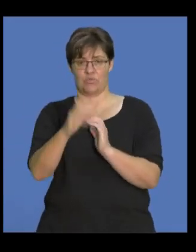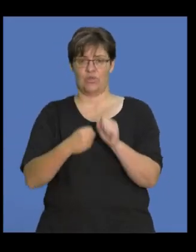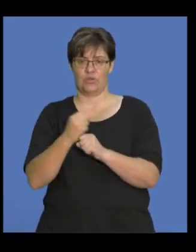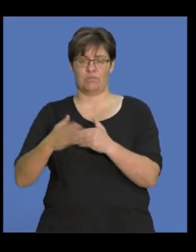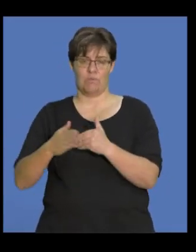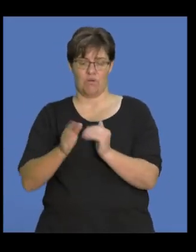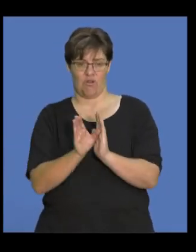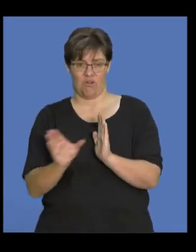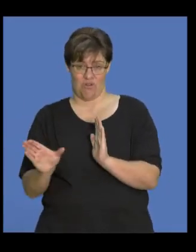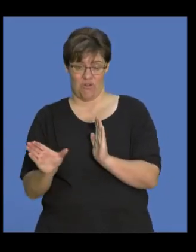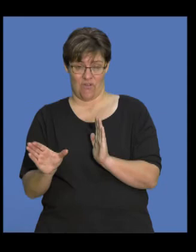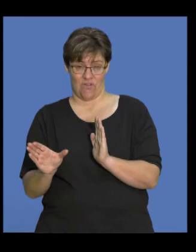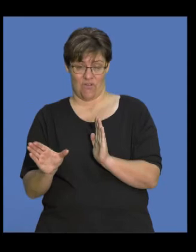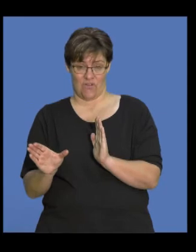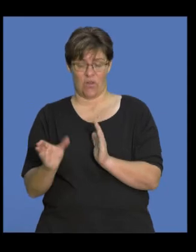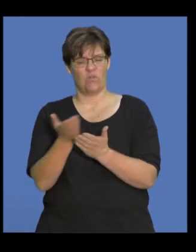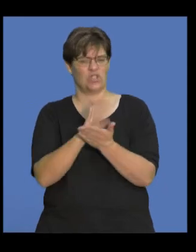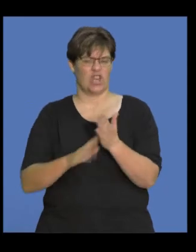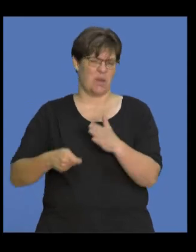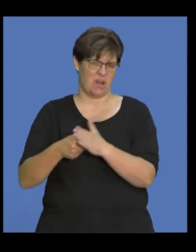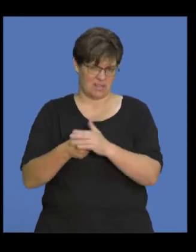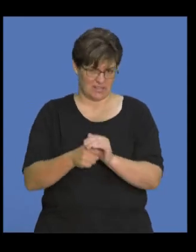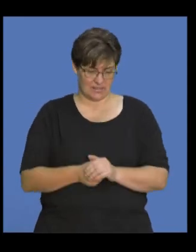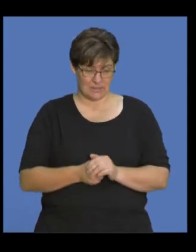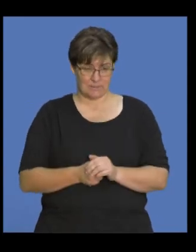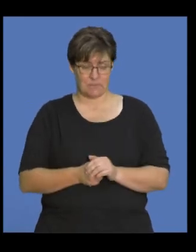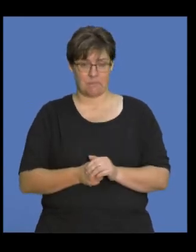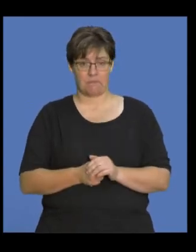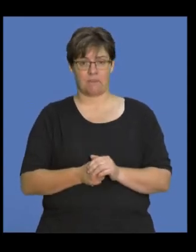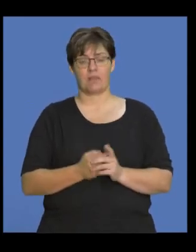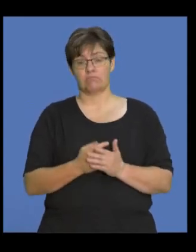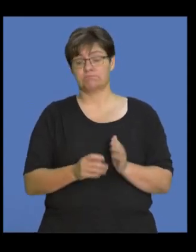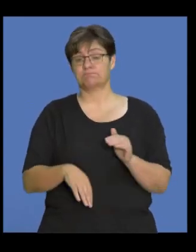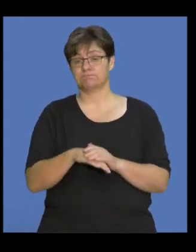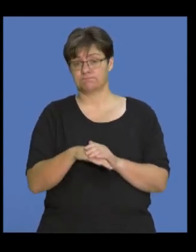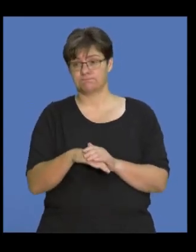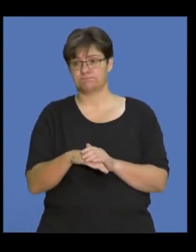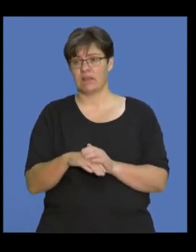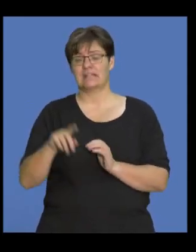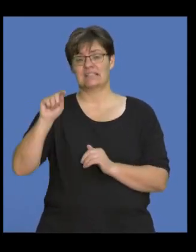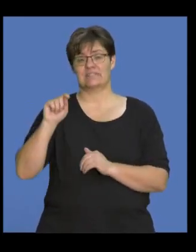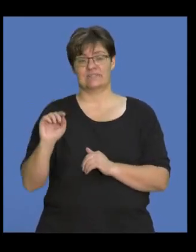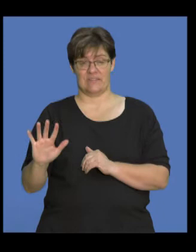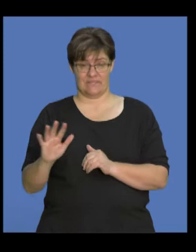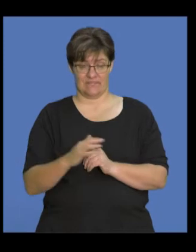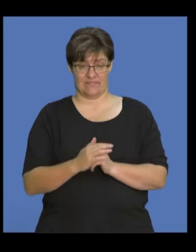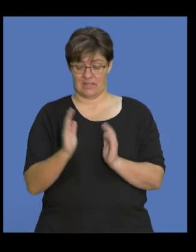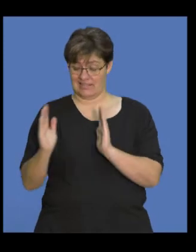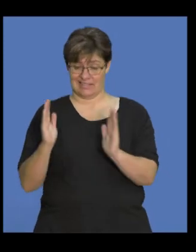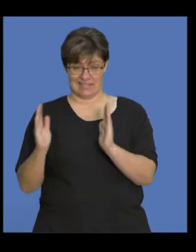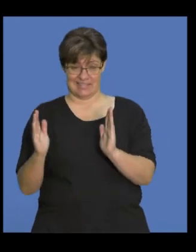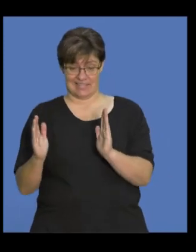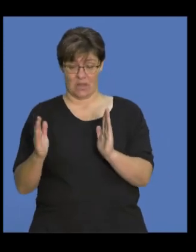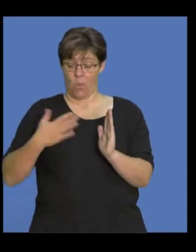next 3 years, or in the share market for the next 3 years, which adds up to being T5. And that's